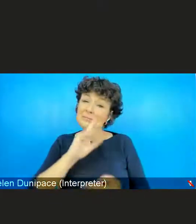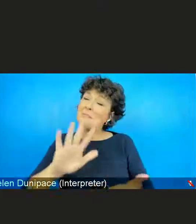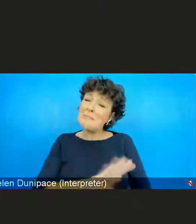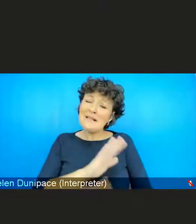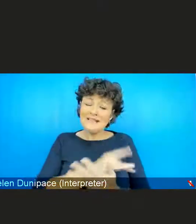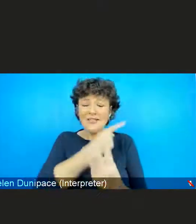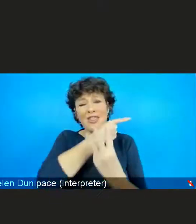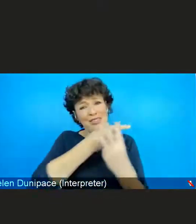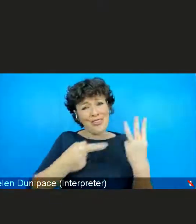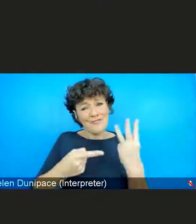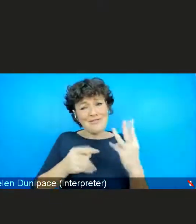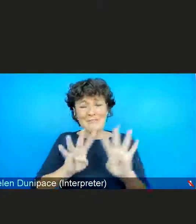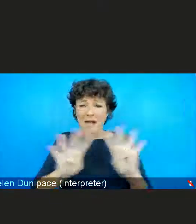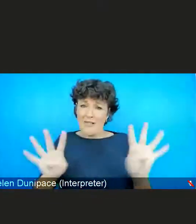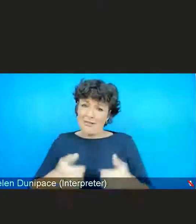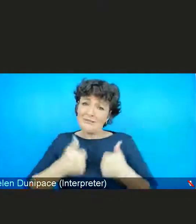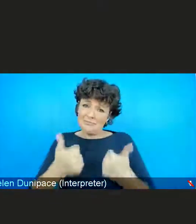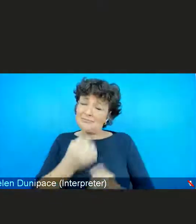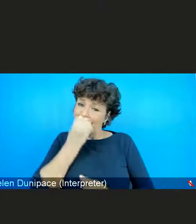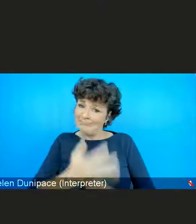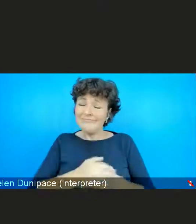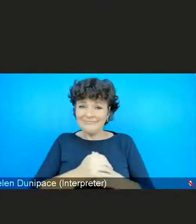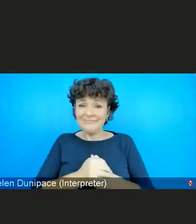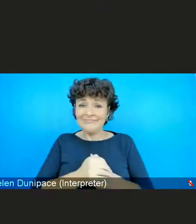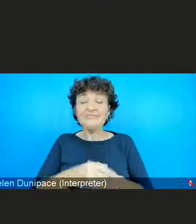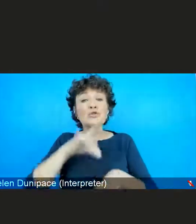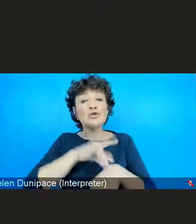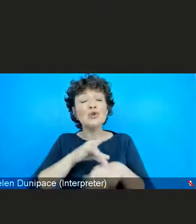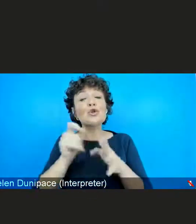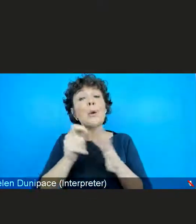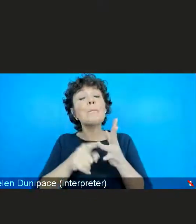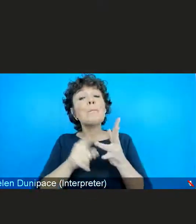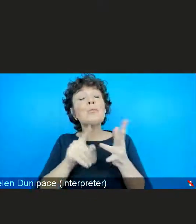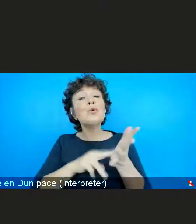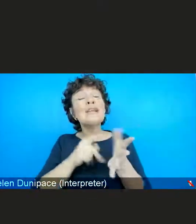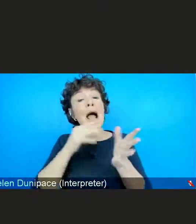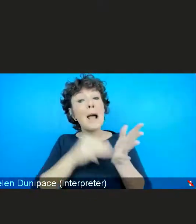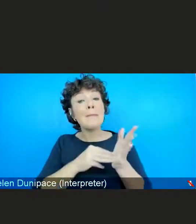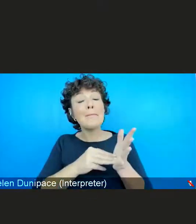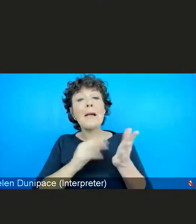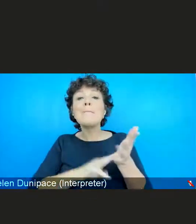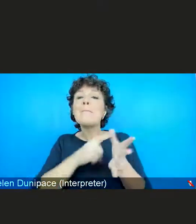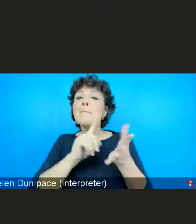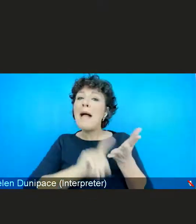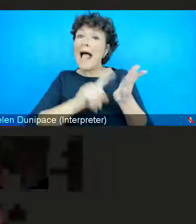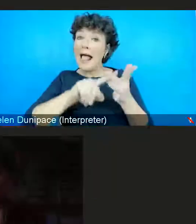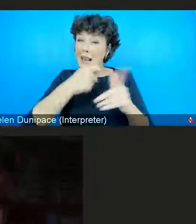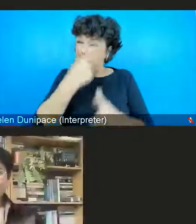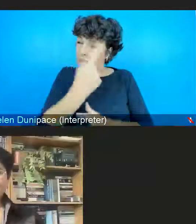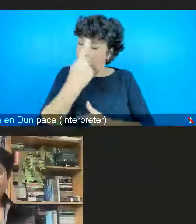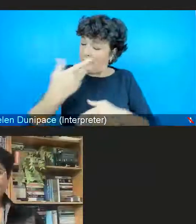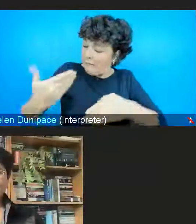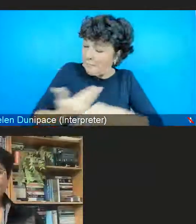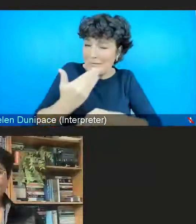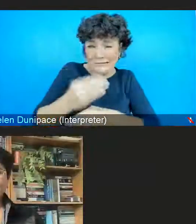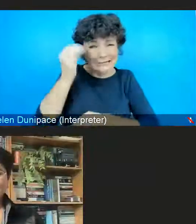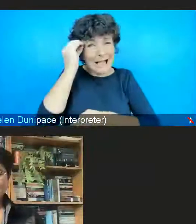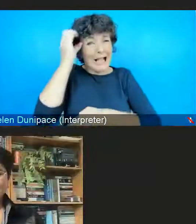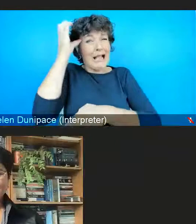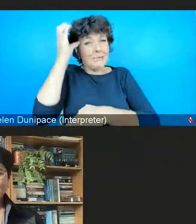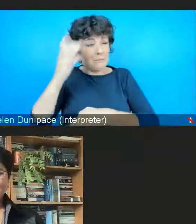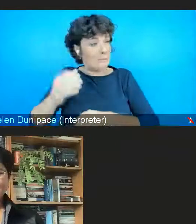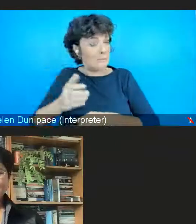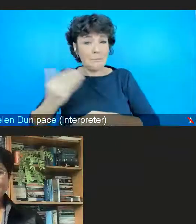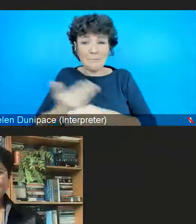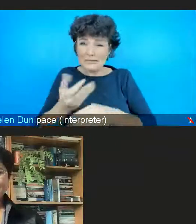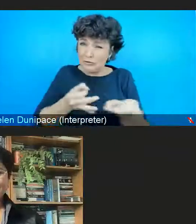panellists this morning. Dr. Poonam Malik, who is an entrepreneur, academic, business strategy leader and an